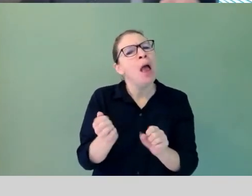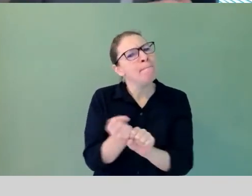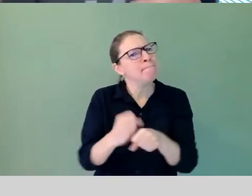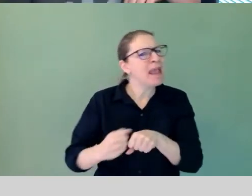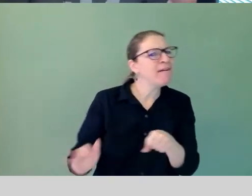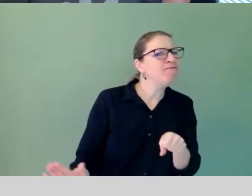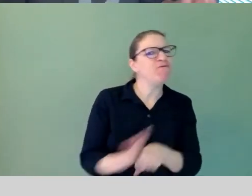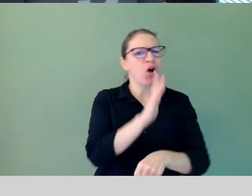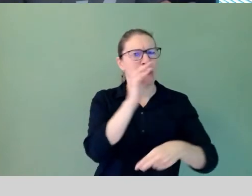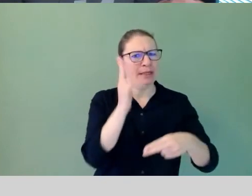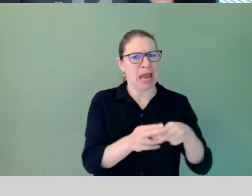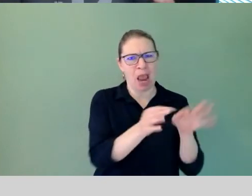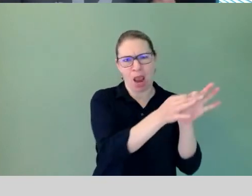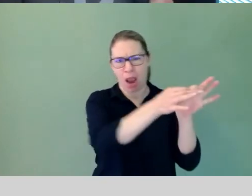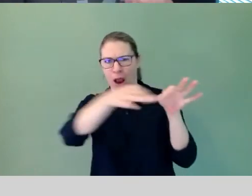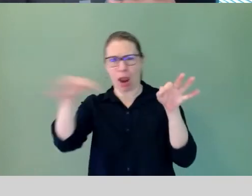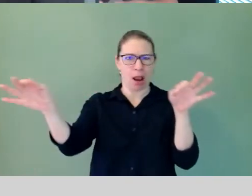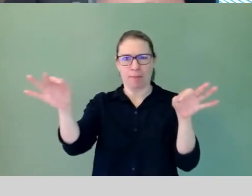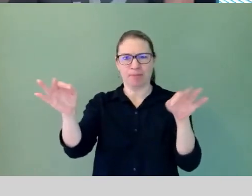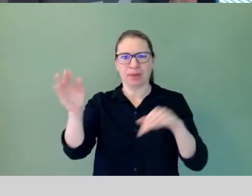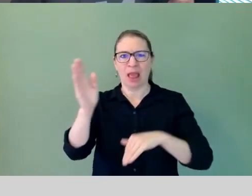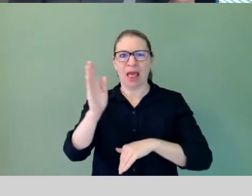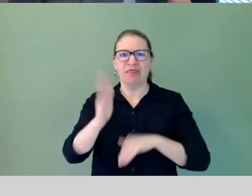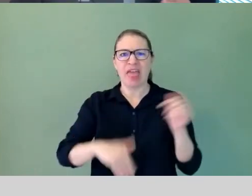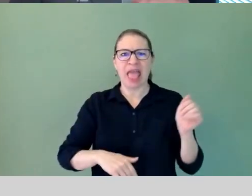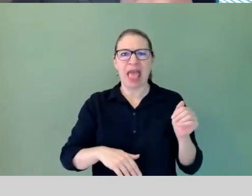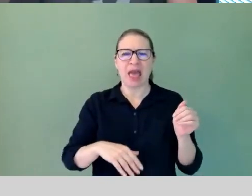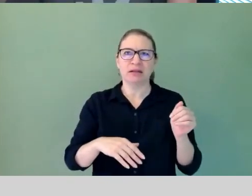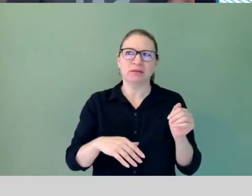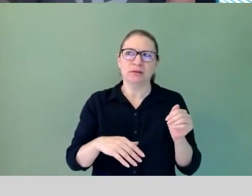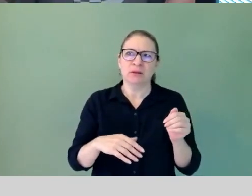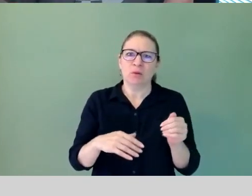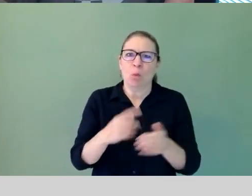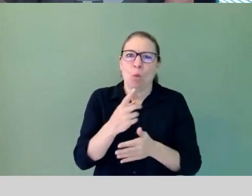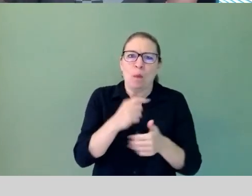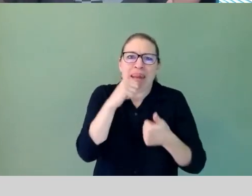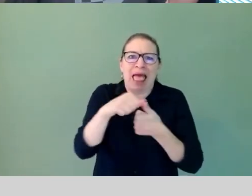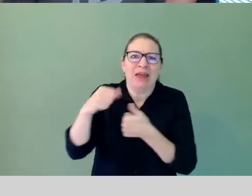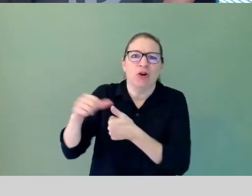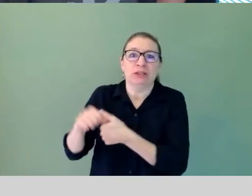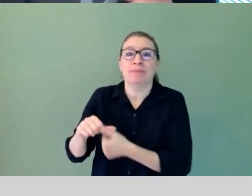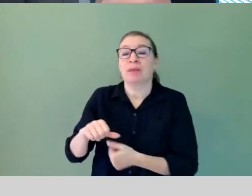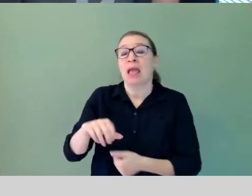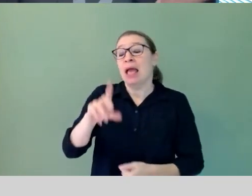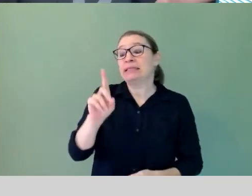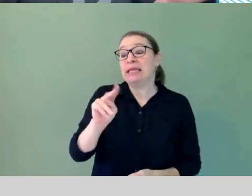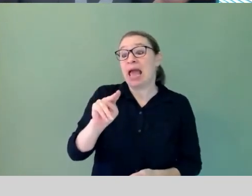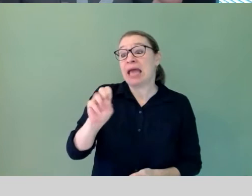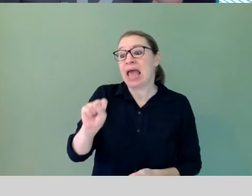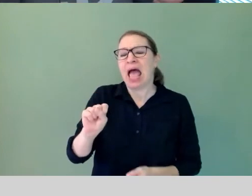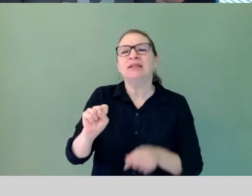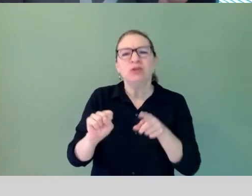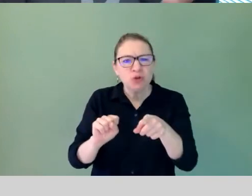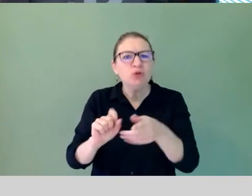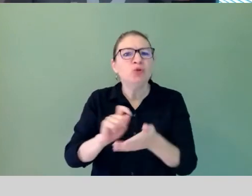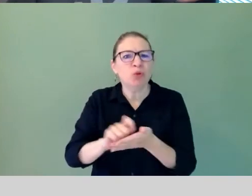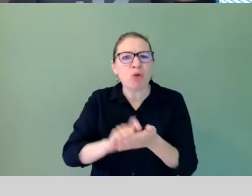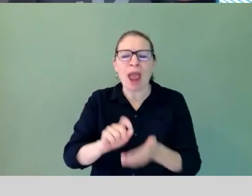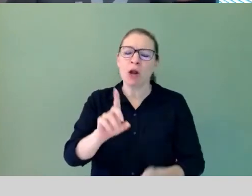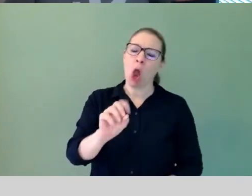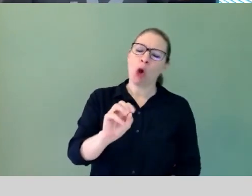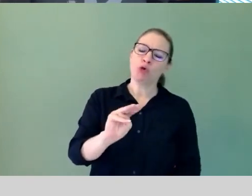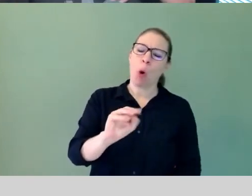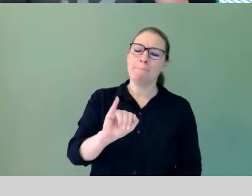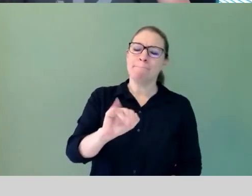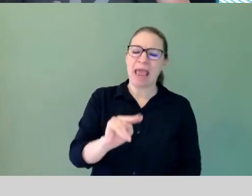you introduce it. So you'll need to add a record to the domain name system, DNS, DNS. Go there, you've defined what it